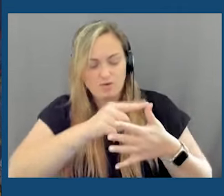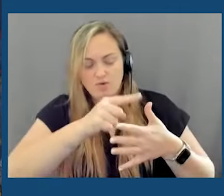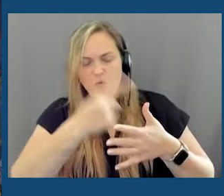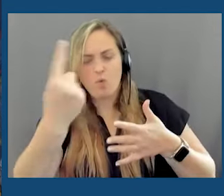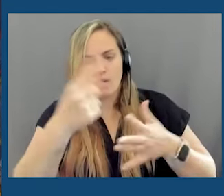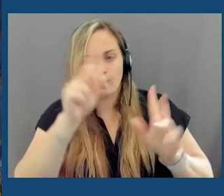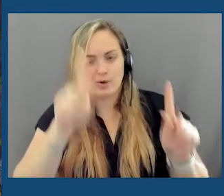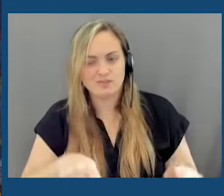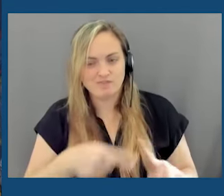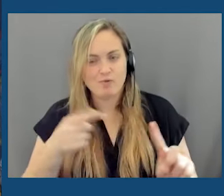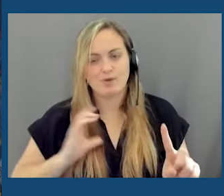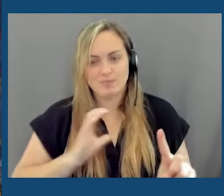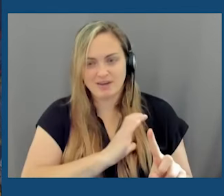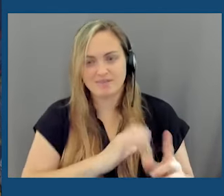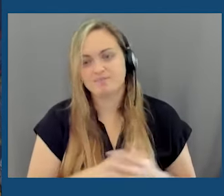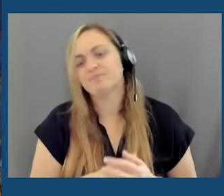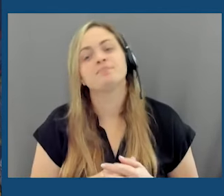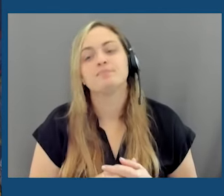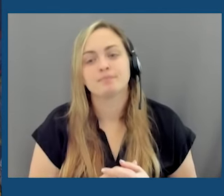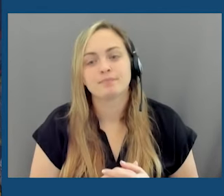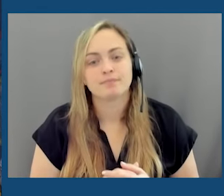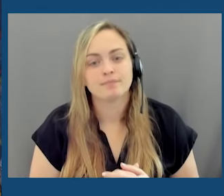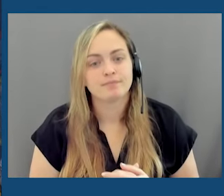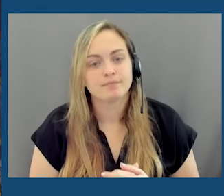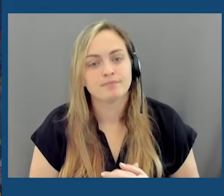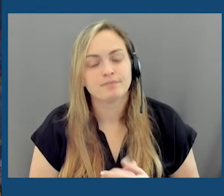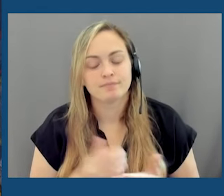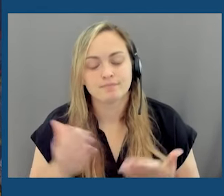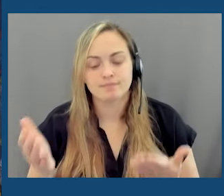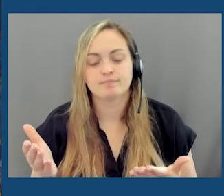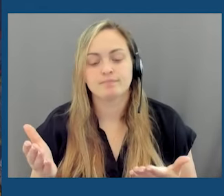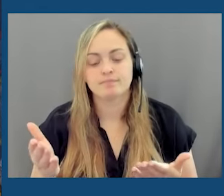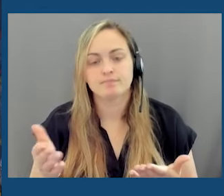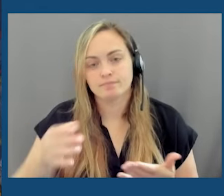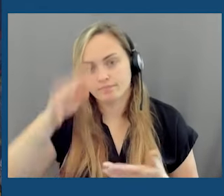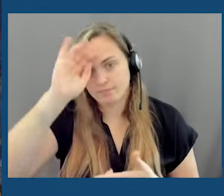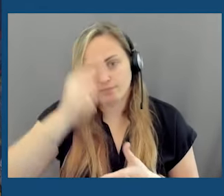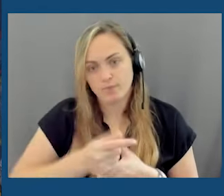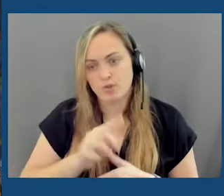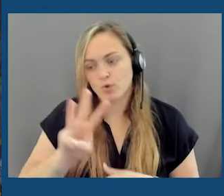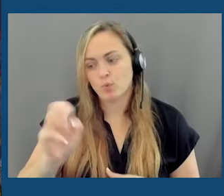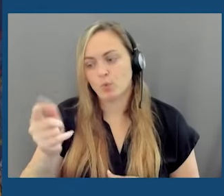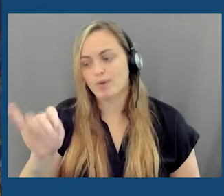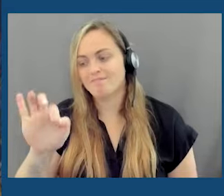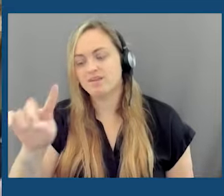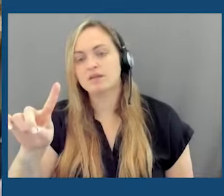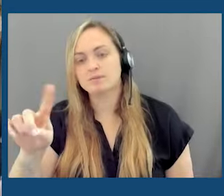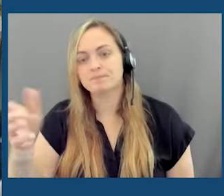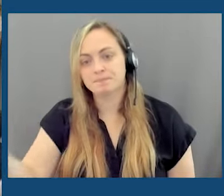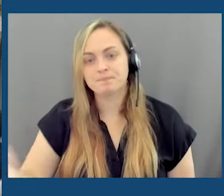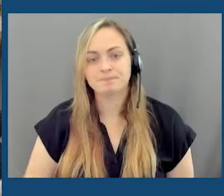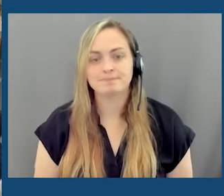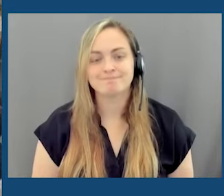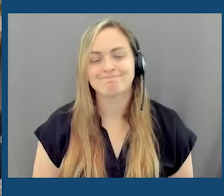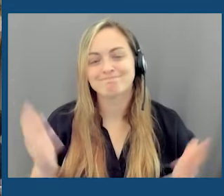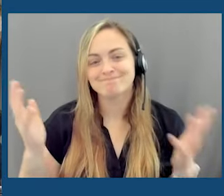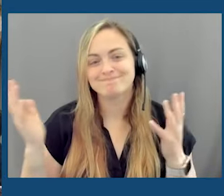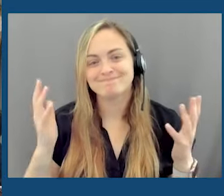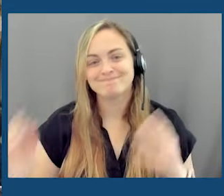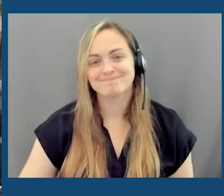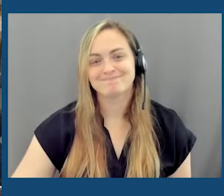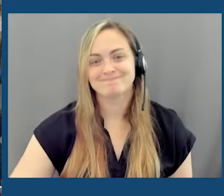committee. And that is Brother Whitfield, Garnett Whitfield. Let's give him a hand as he comes.